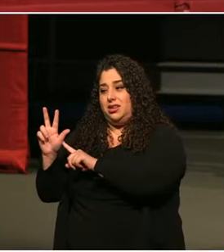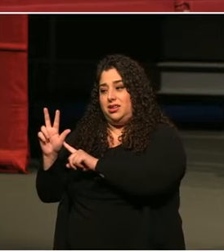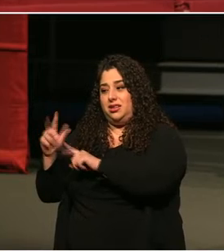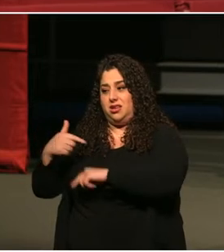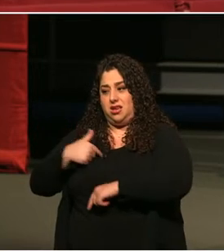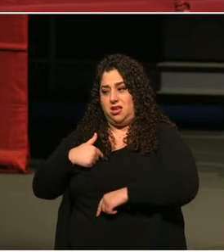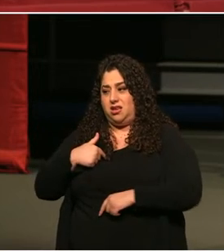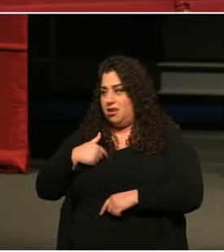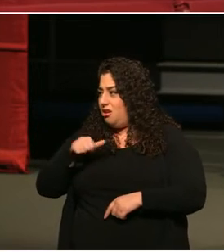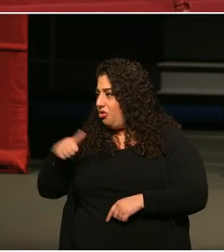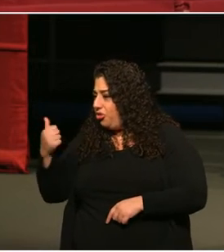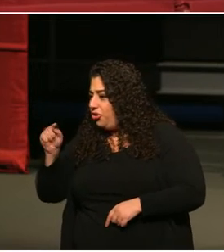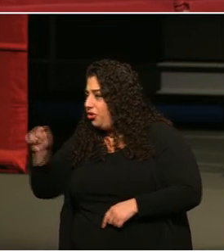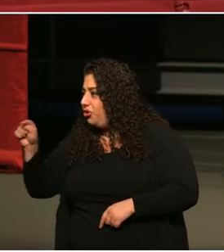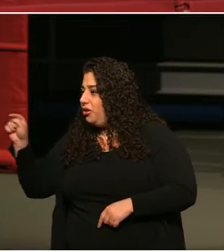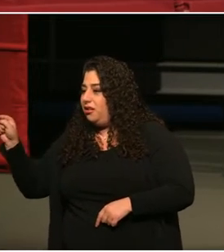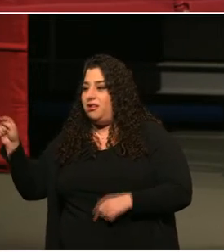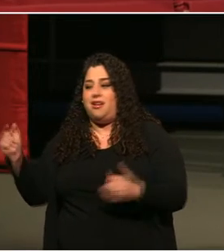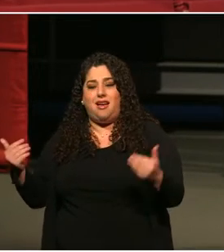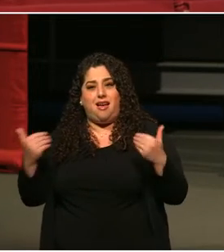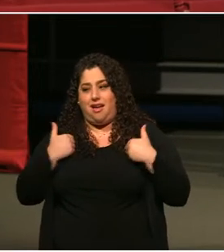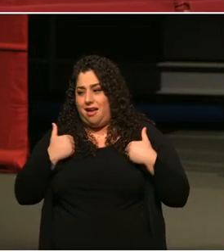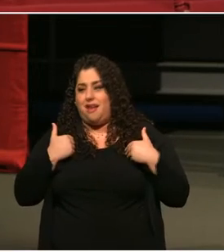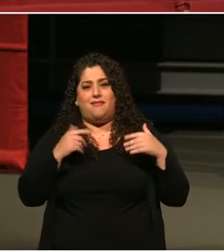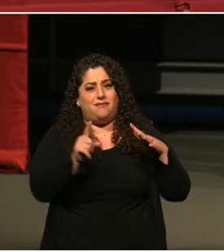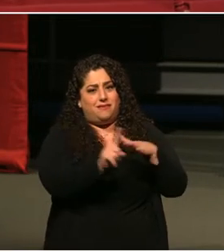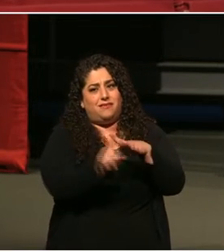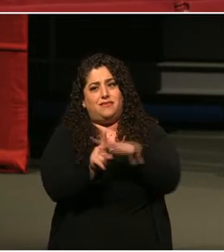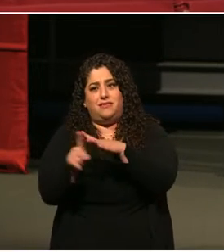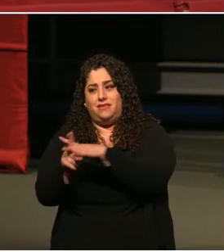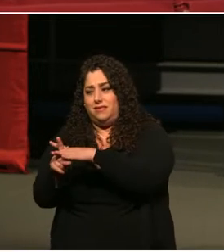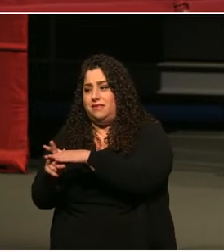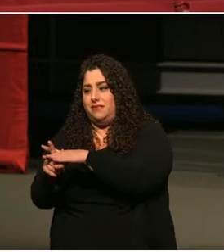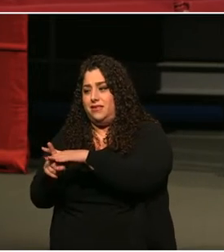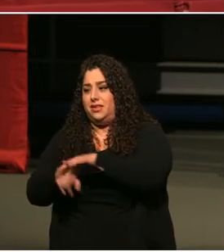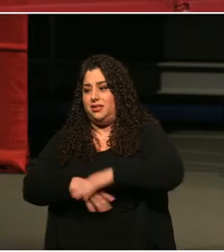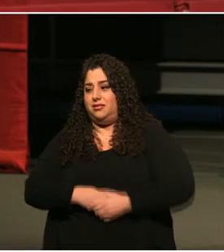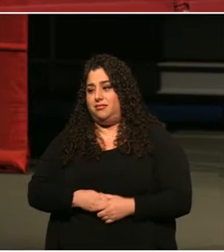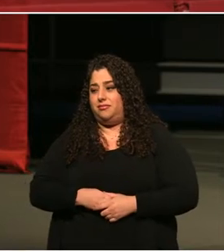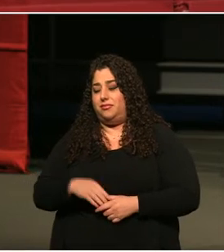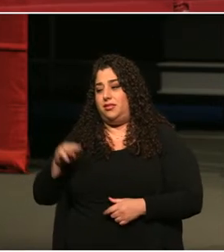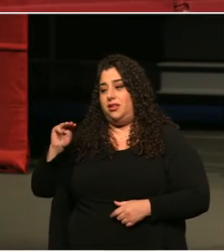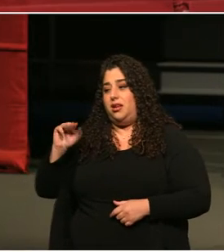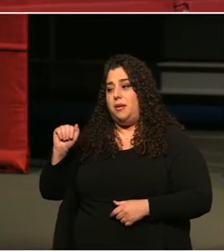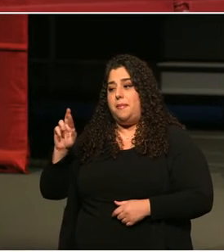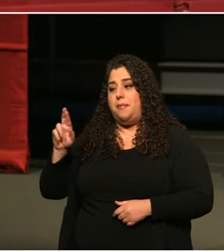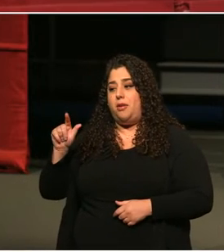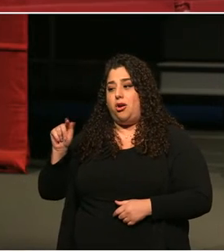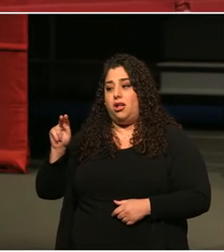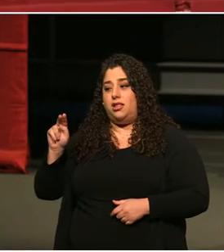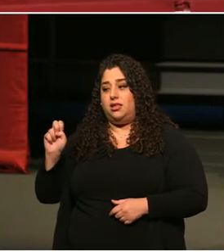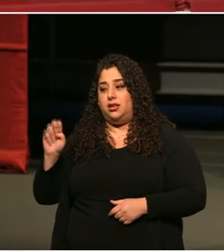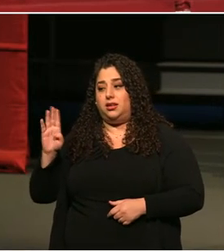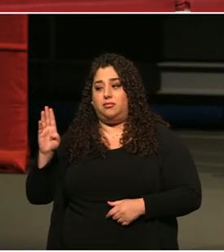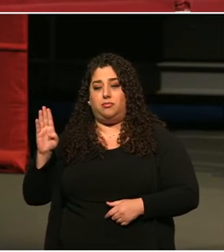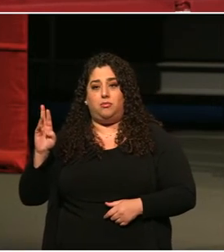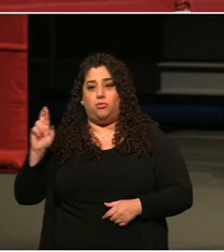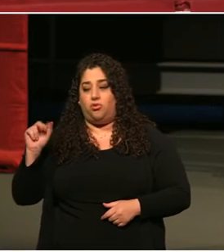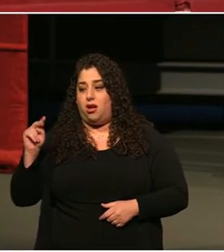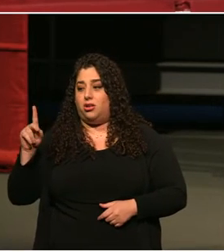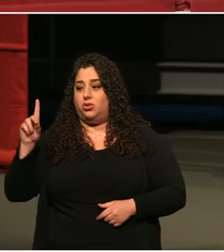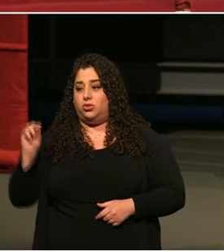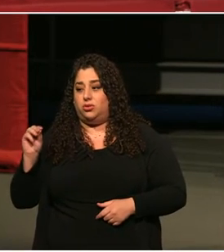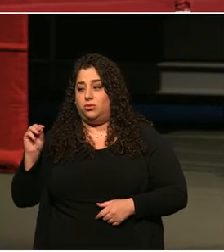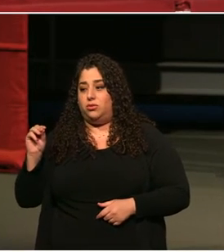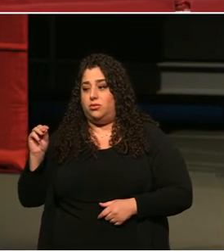of a friend and ally. Marlon Brando asked that I attend the ceremony in his place